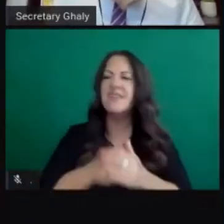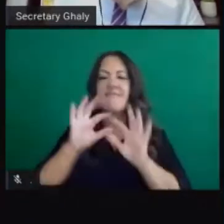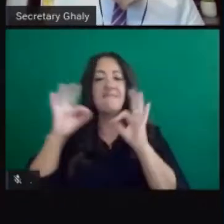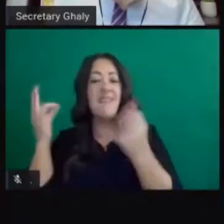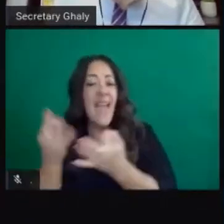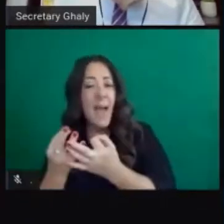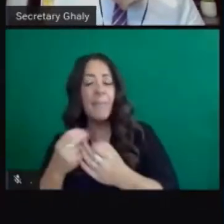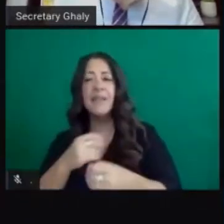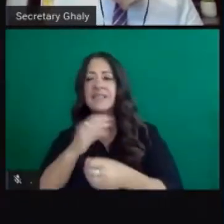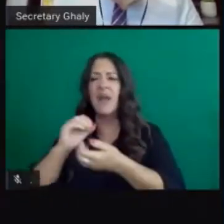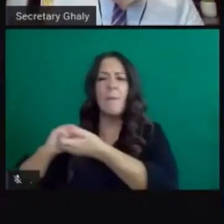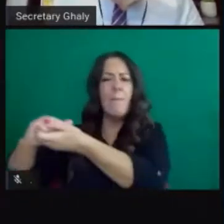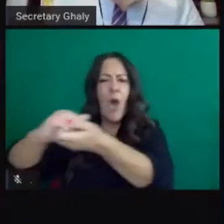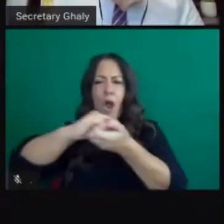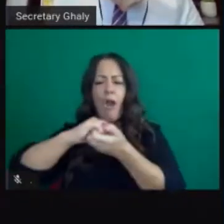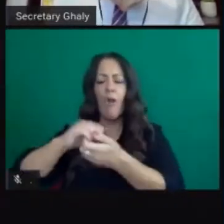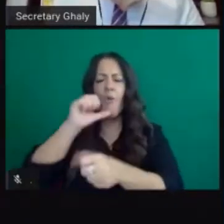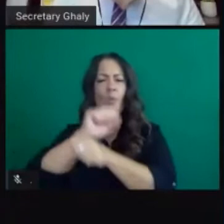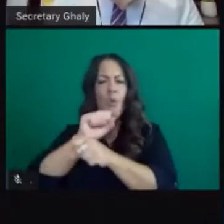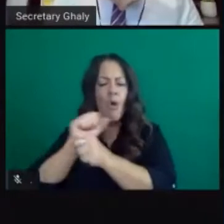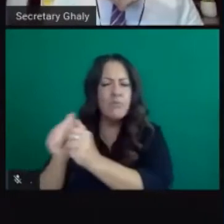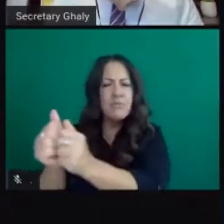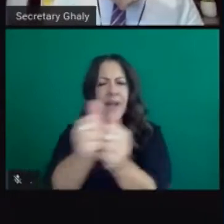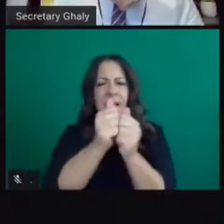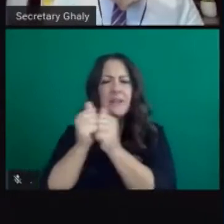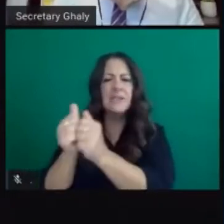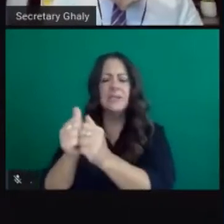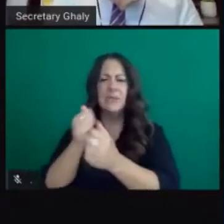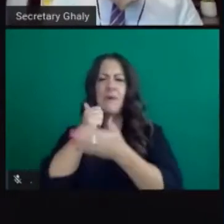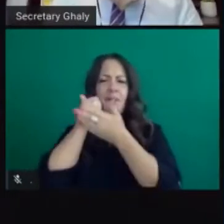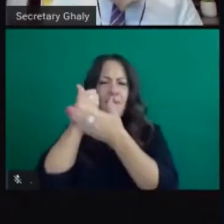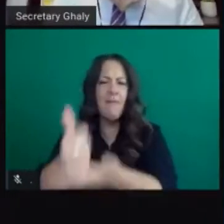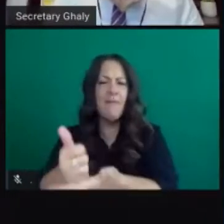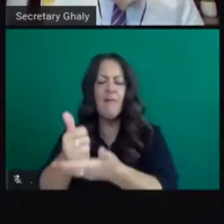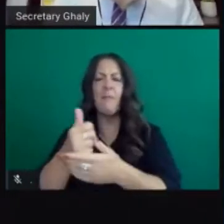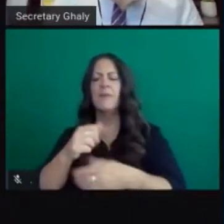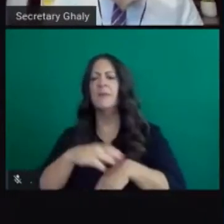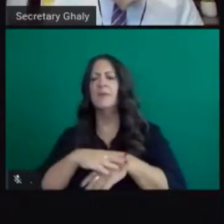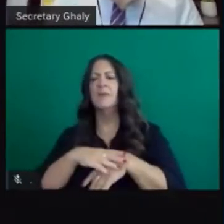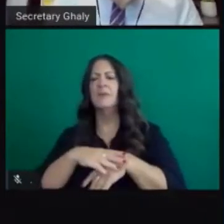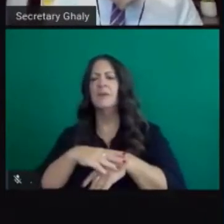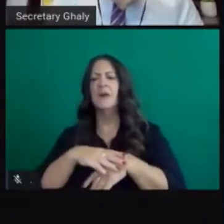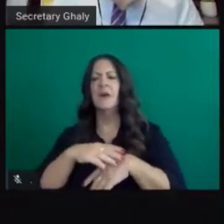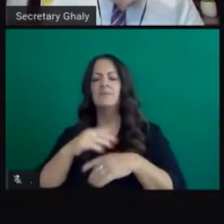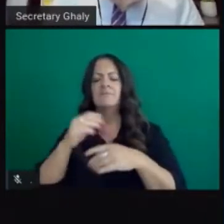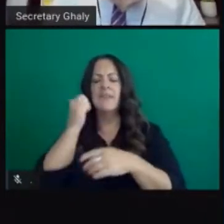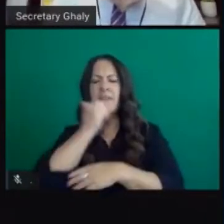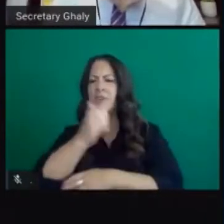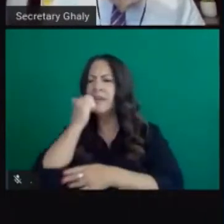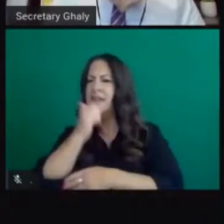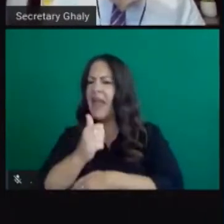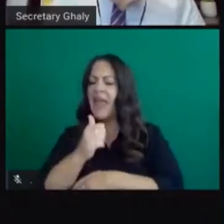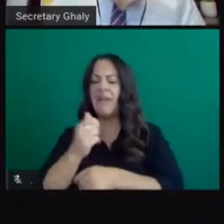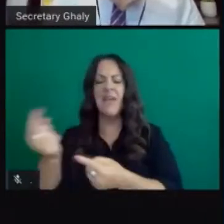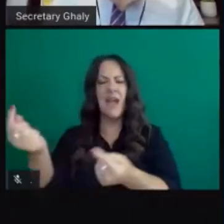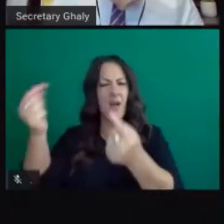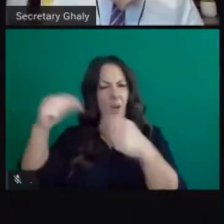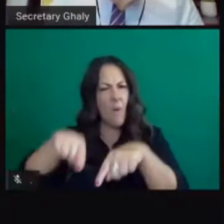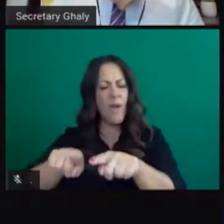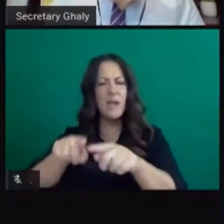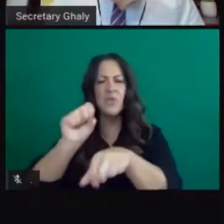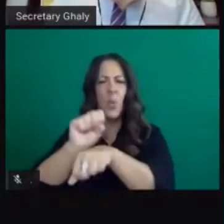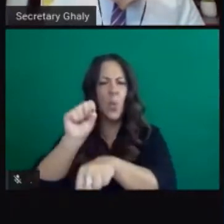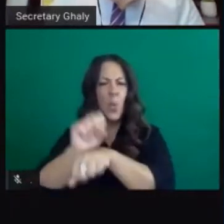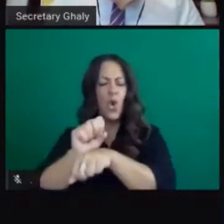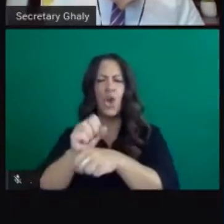and the partners we have throughout communities, some of those operators as well, who every day come to work trying